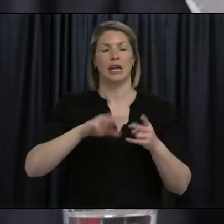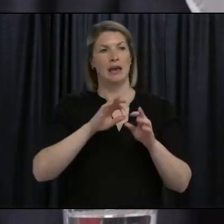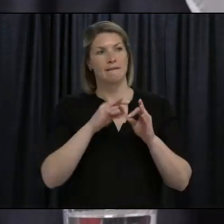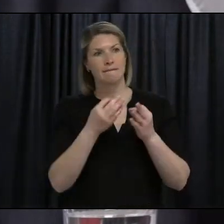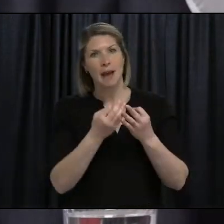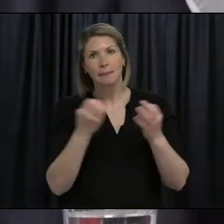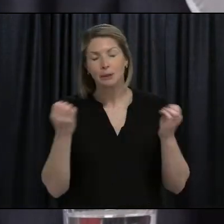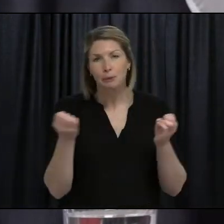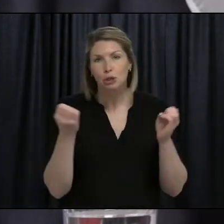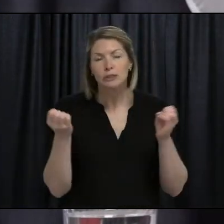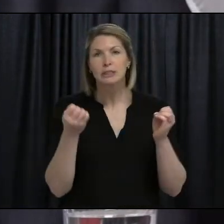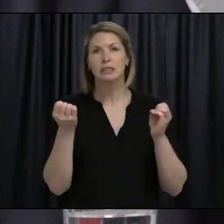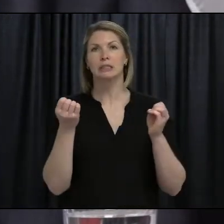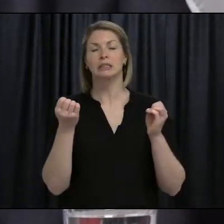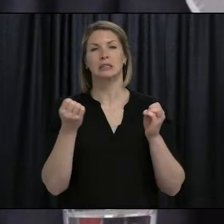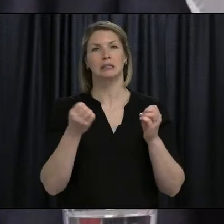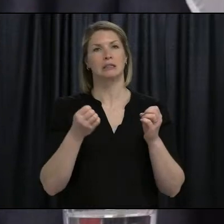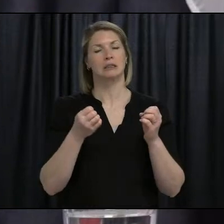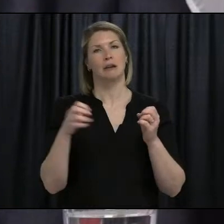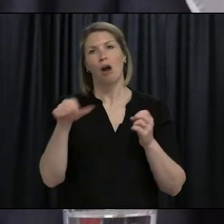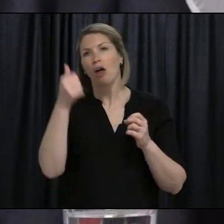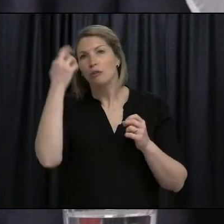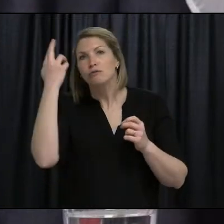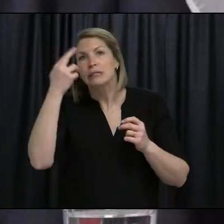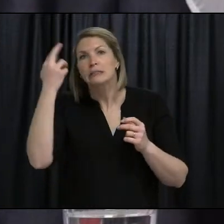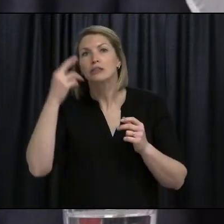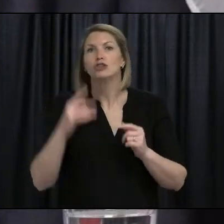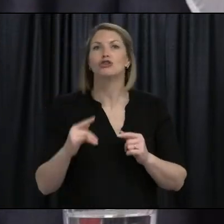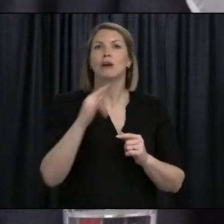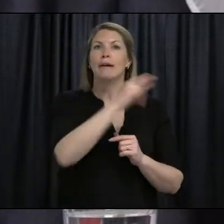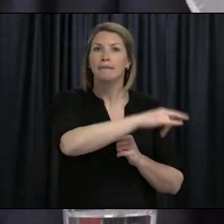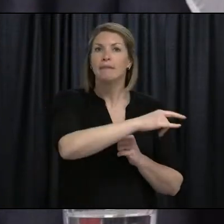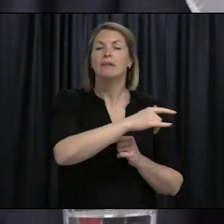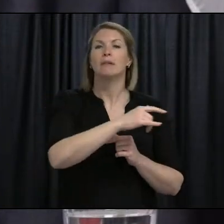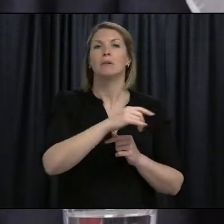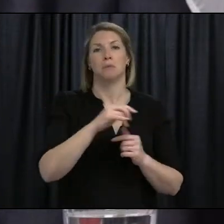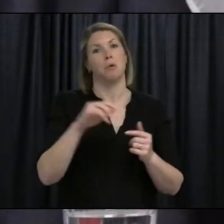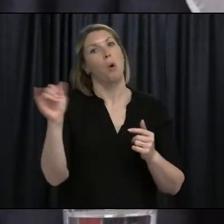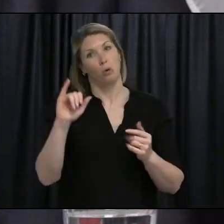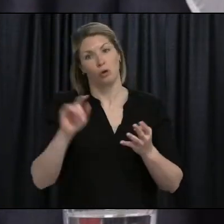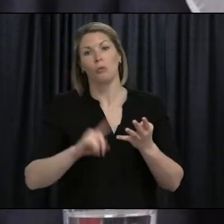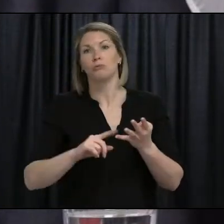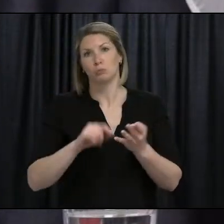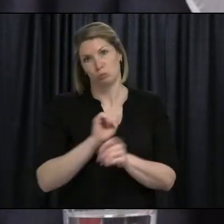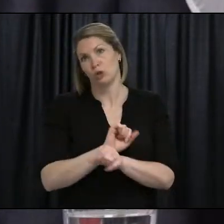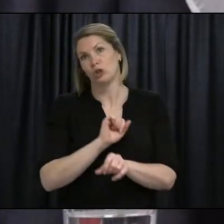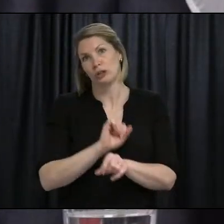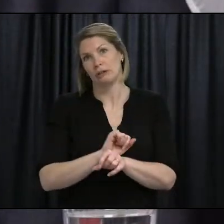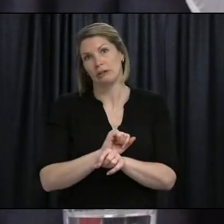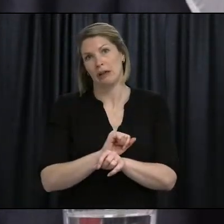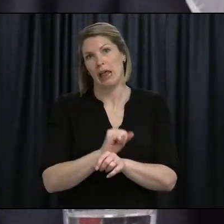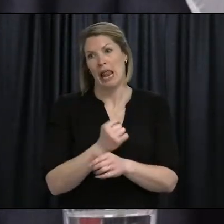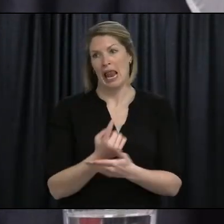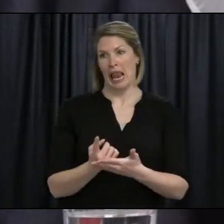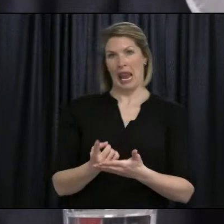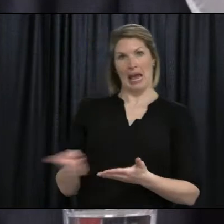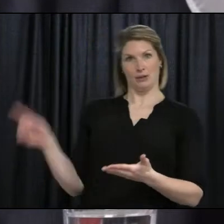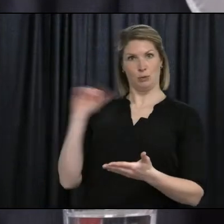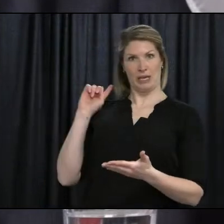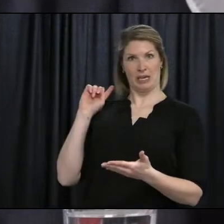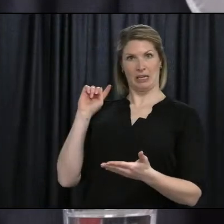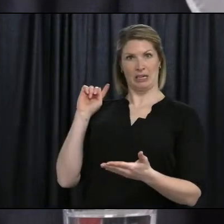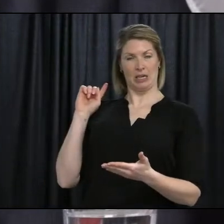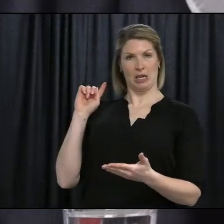family emergencies and family reasons, and they've traveled for work. Of last week's new cases,